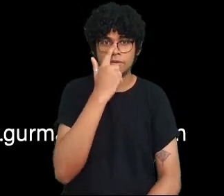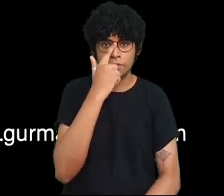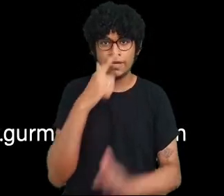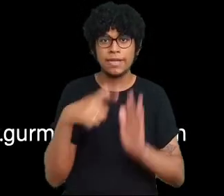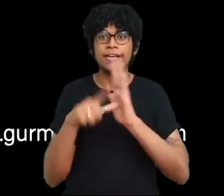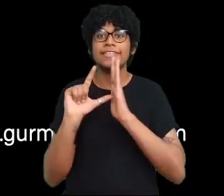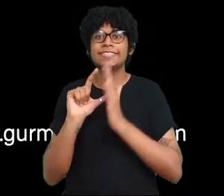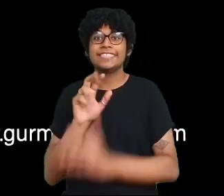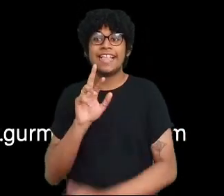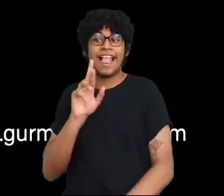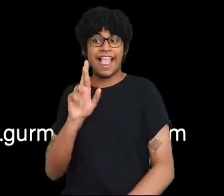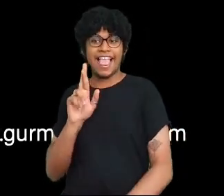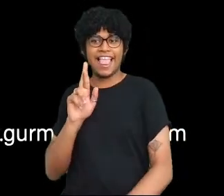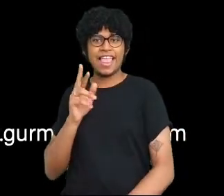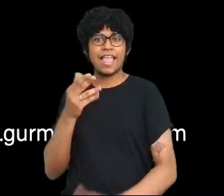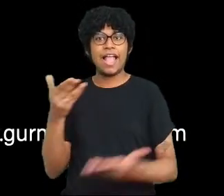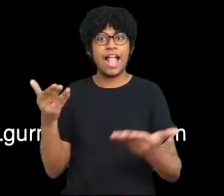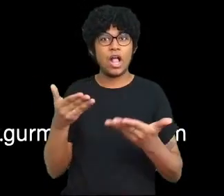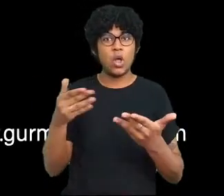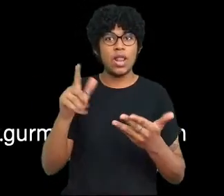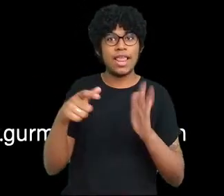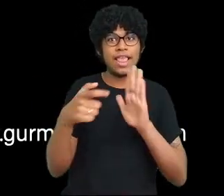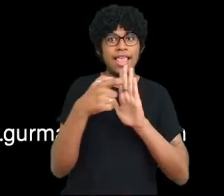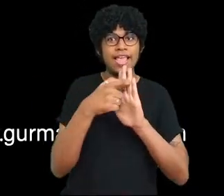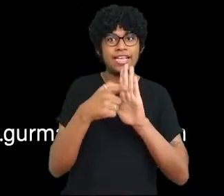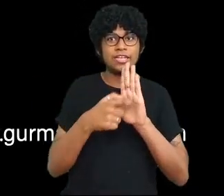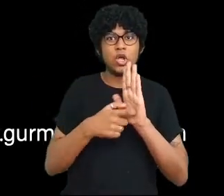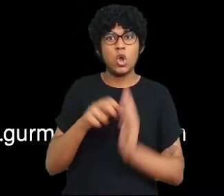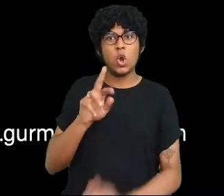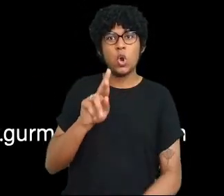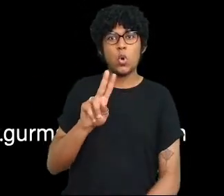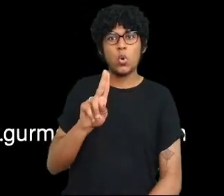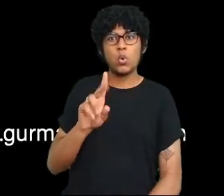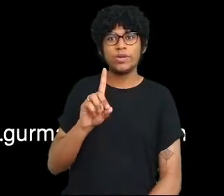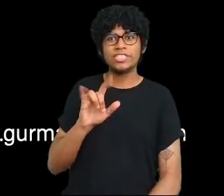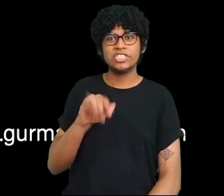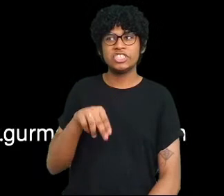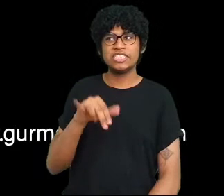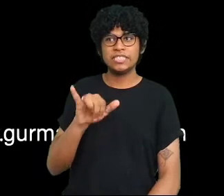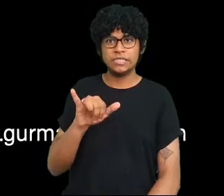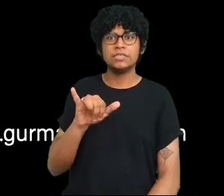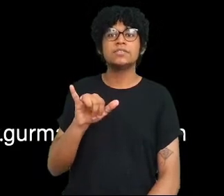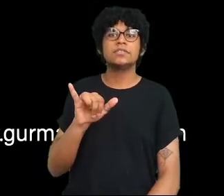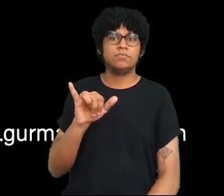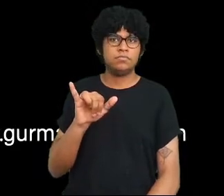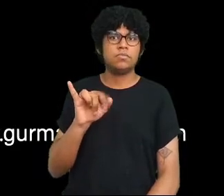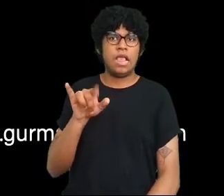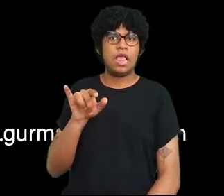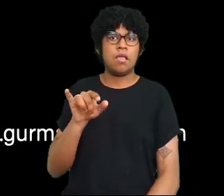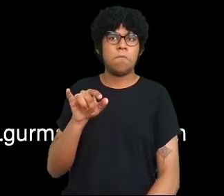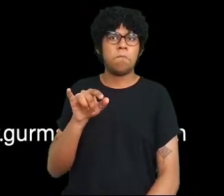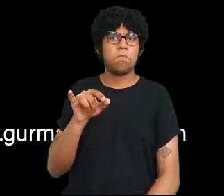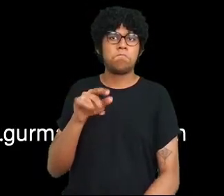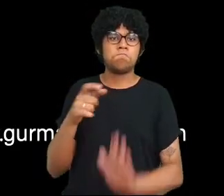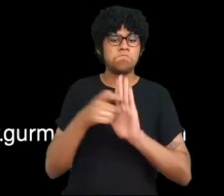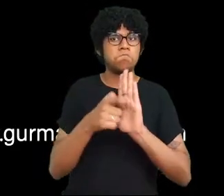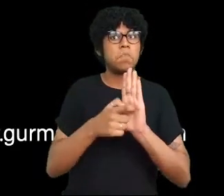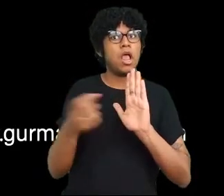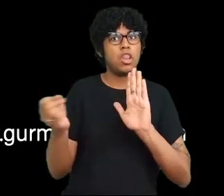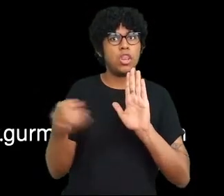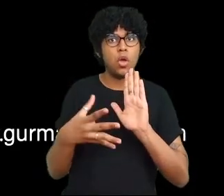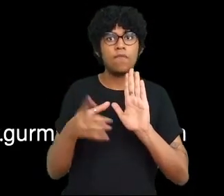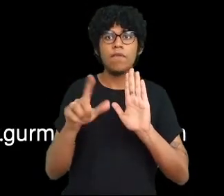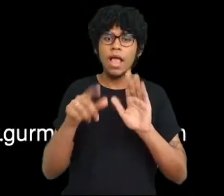software called Houdini. And they're different tools and different concepts on different